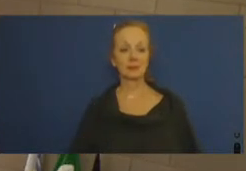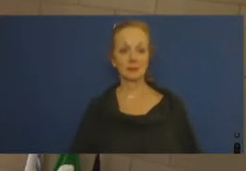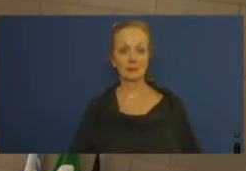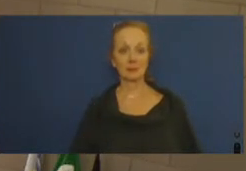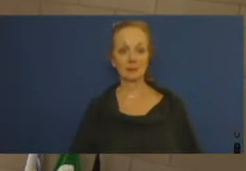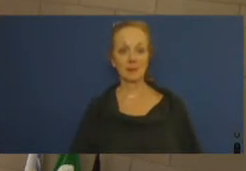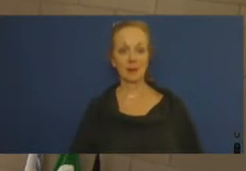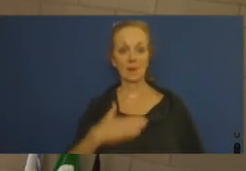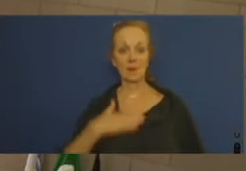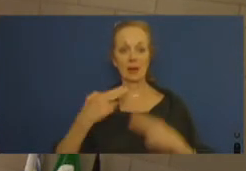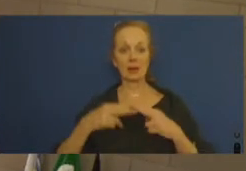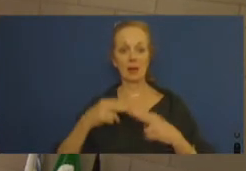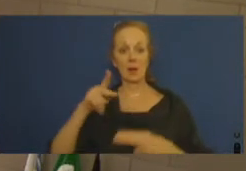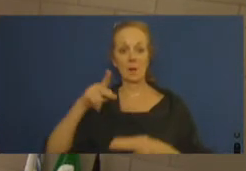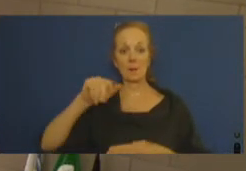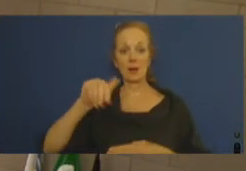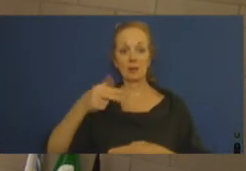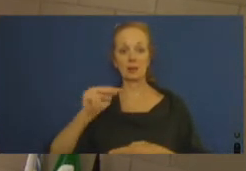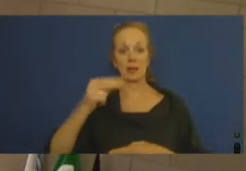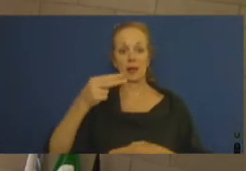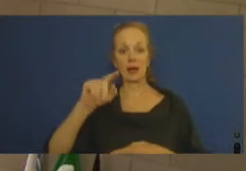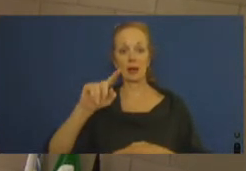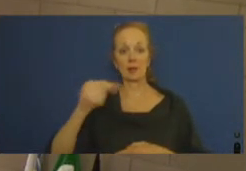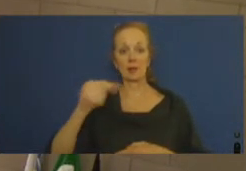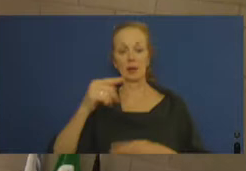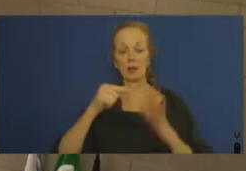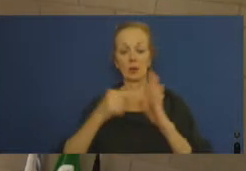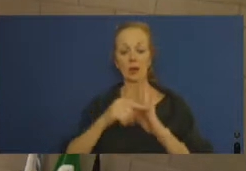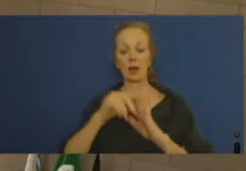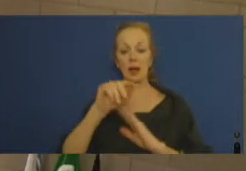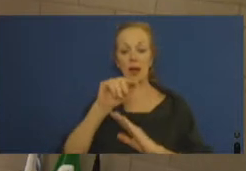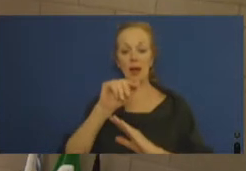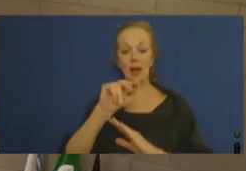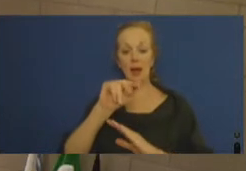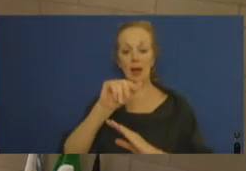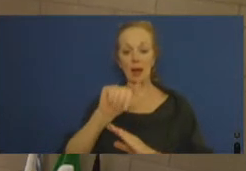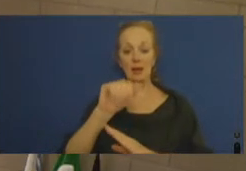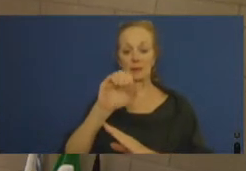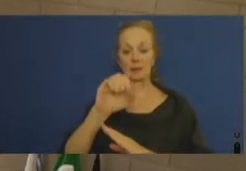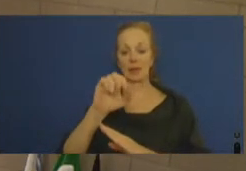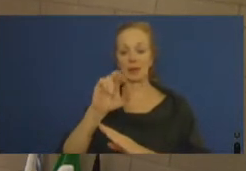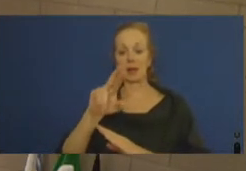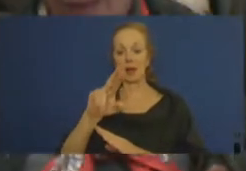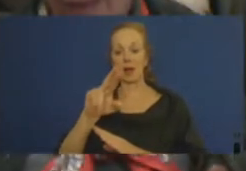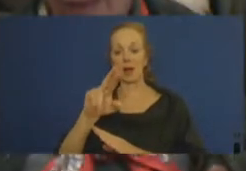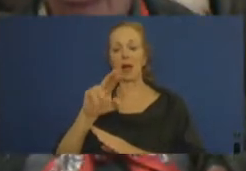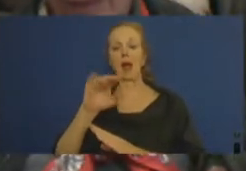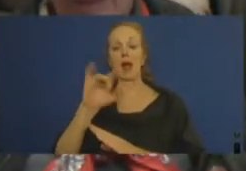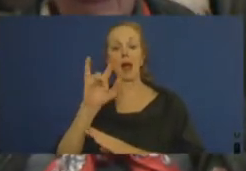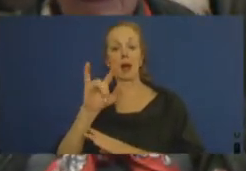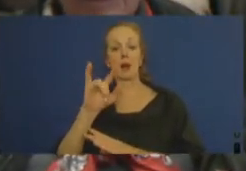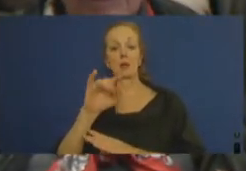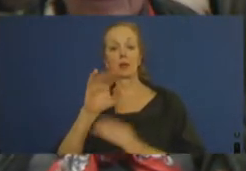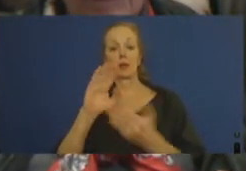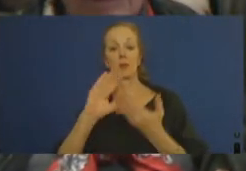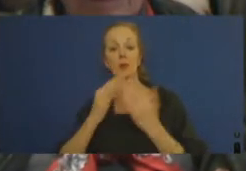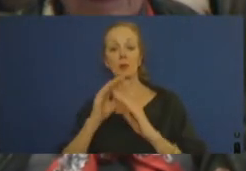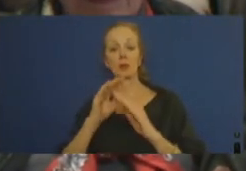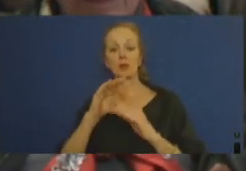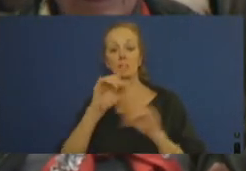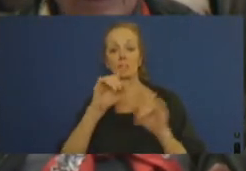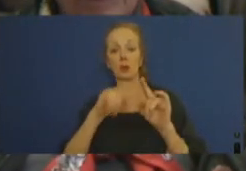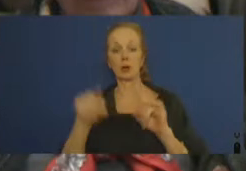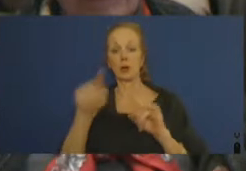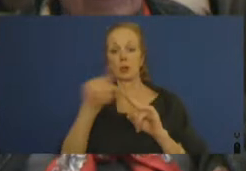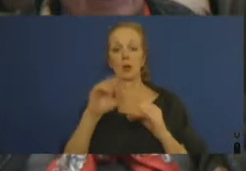My name is Preston Hagman. I represent the ACR, the Airport Community Roundtable. We represent a series of